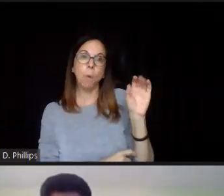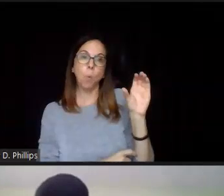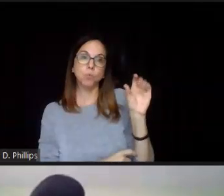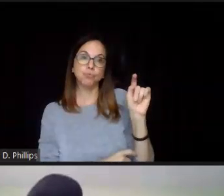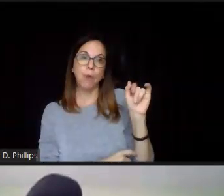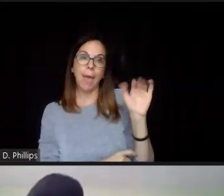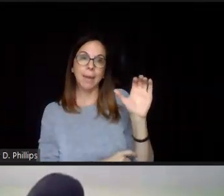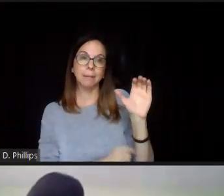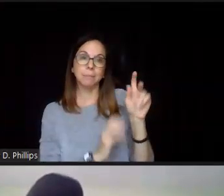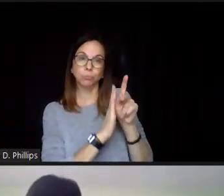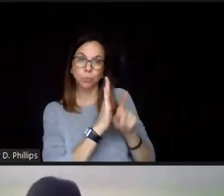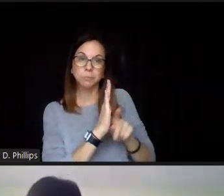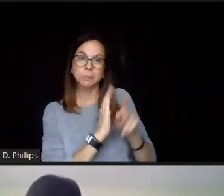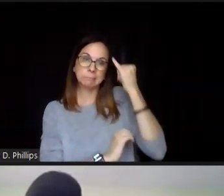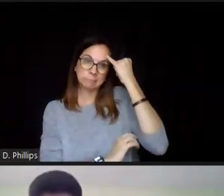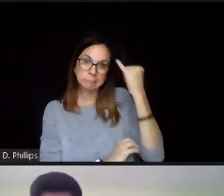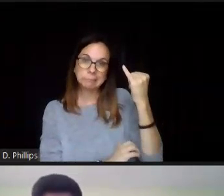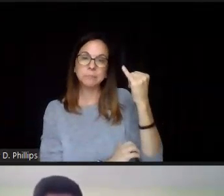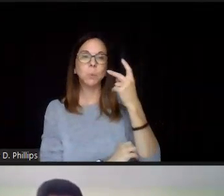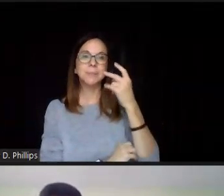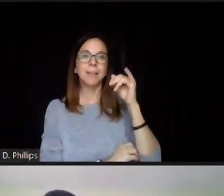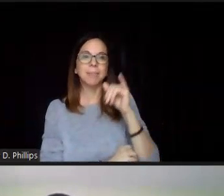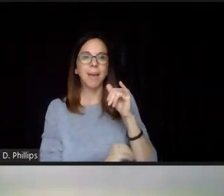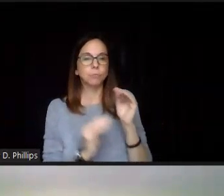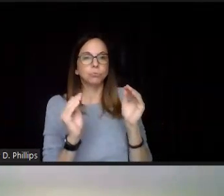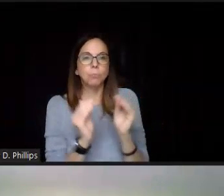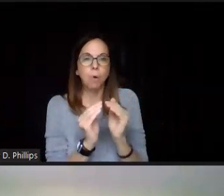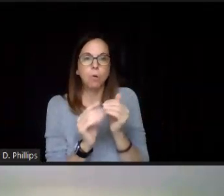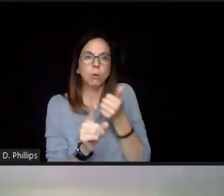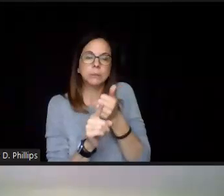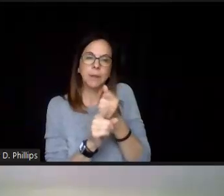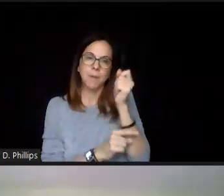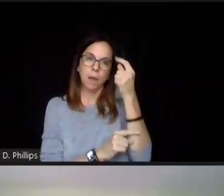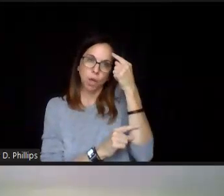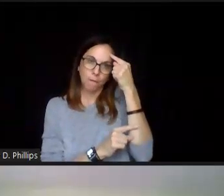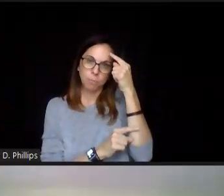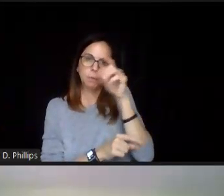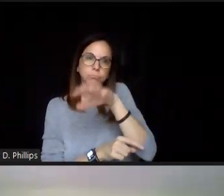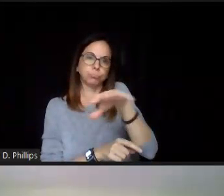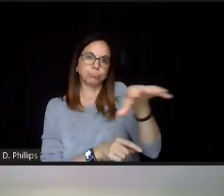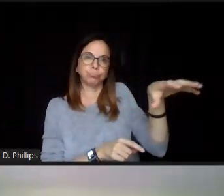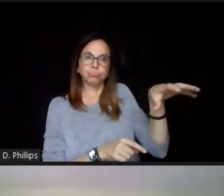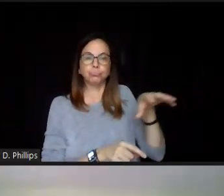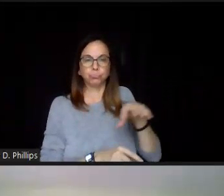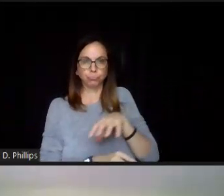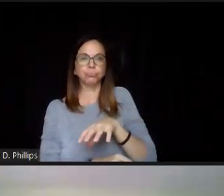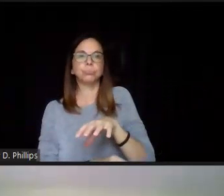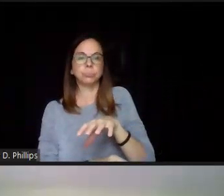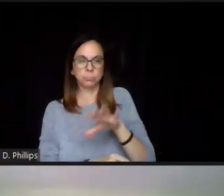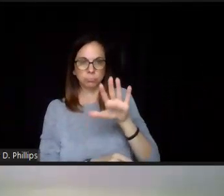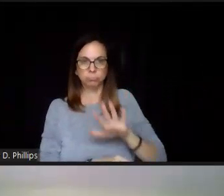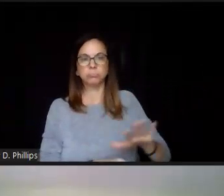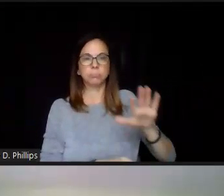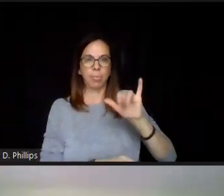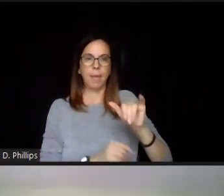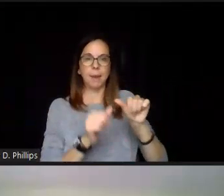So again, we start to see some of that small self-government spread across the Mid-Atlantic region.